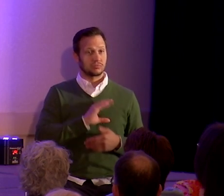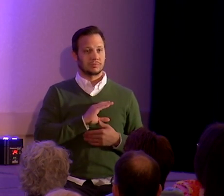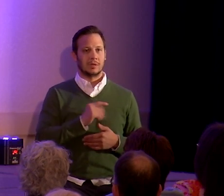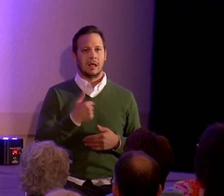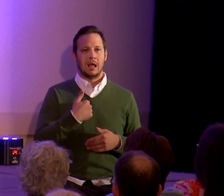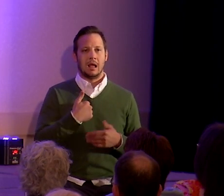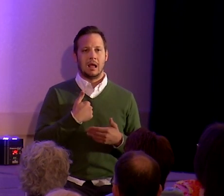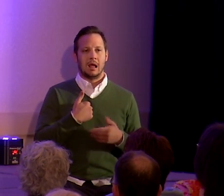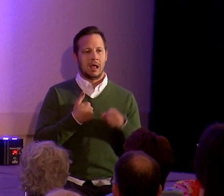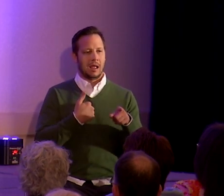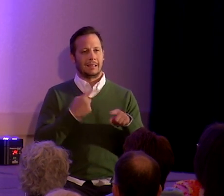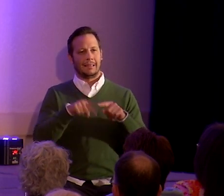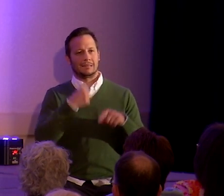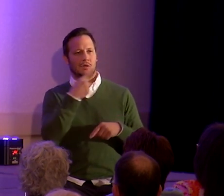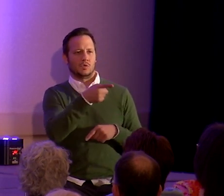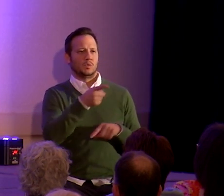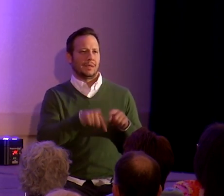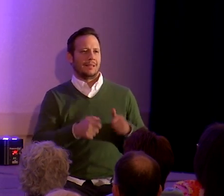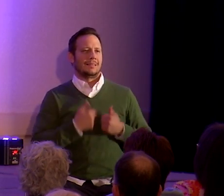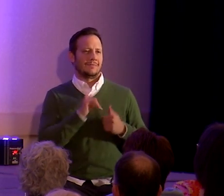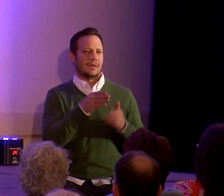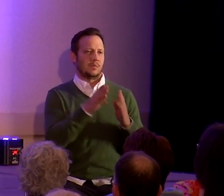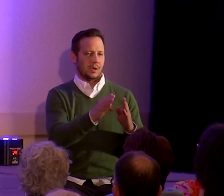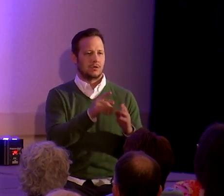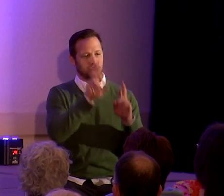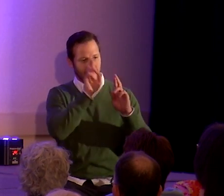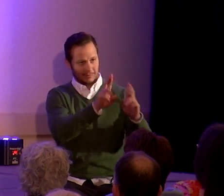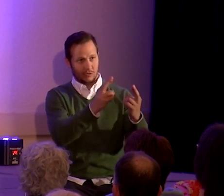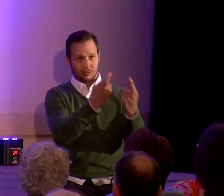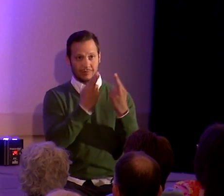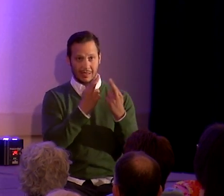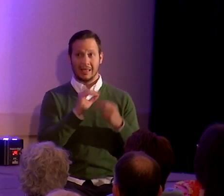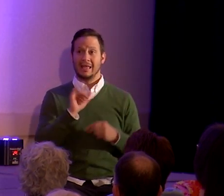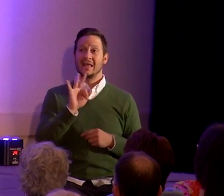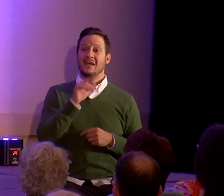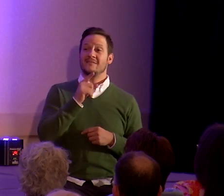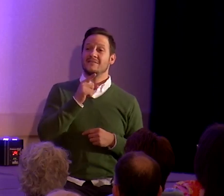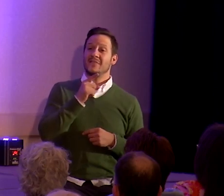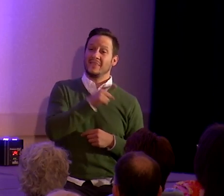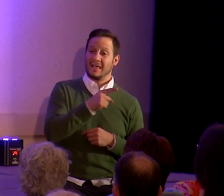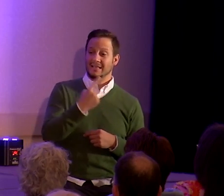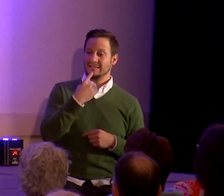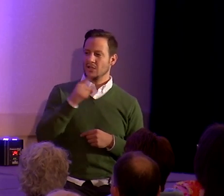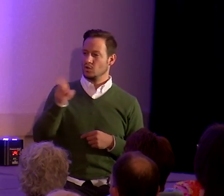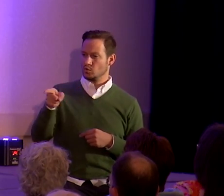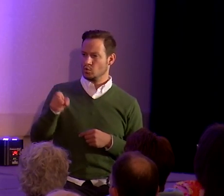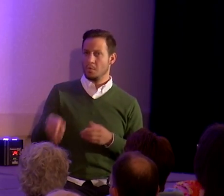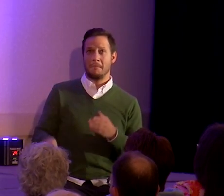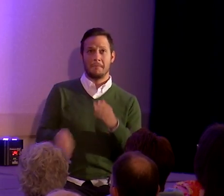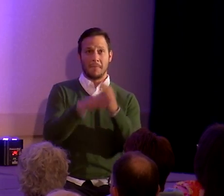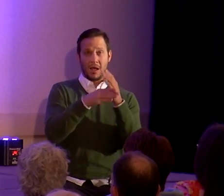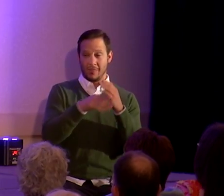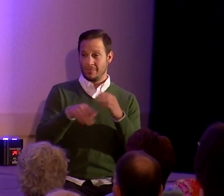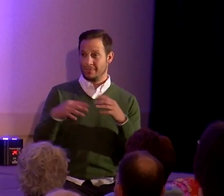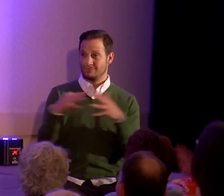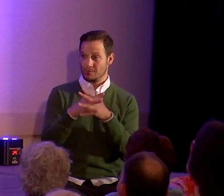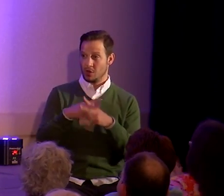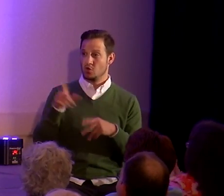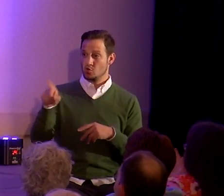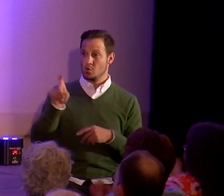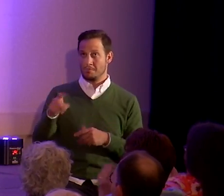going to tell them how they're going to live their life because I want the same respect. Now, if they tell me I have to thank Jesus after punting a football, I'd be like, fuck no.